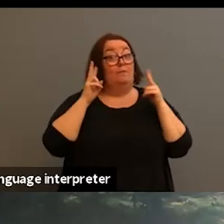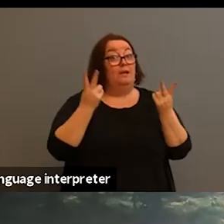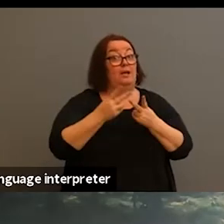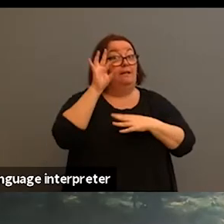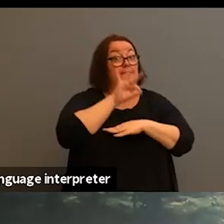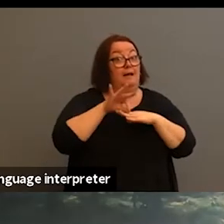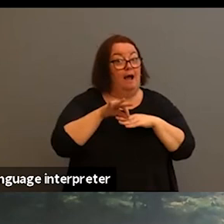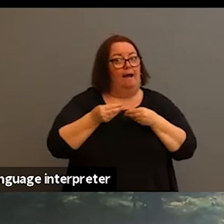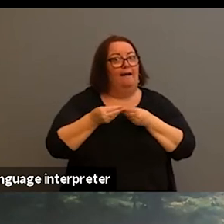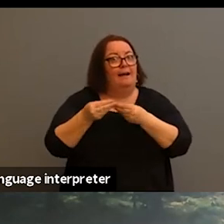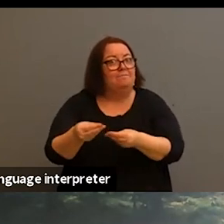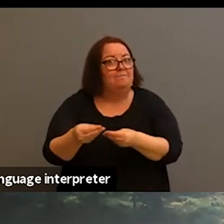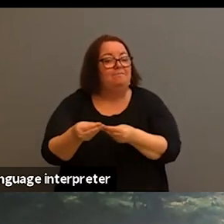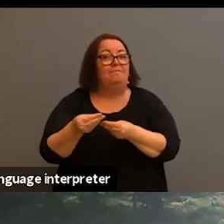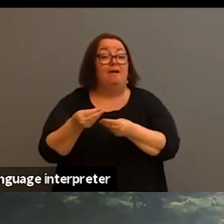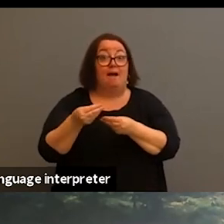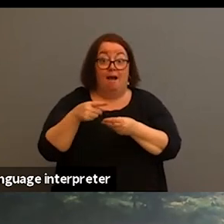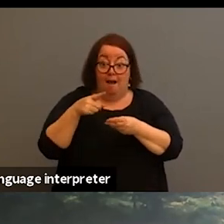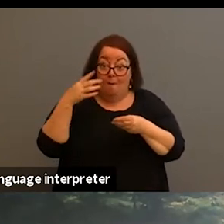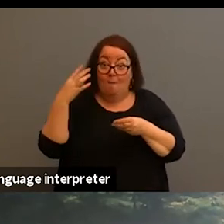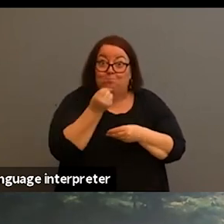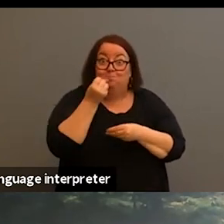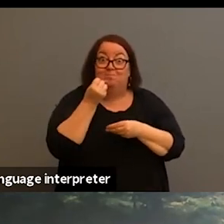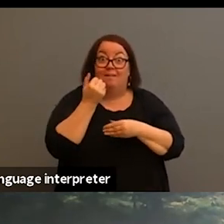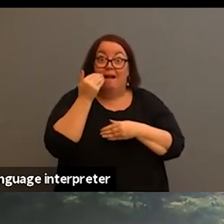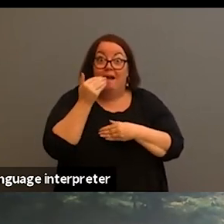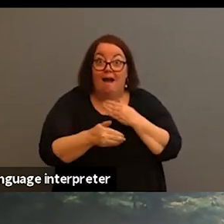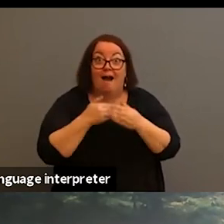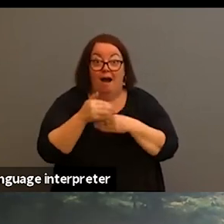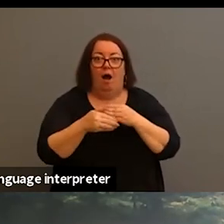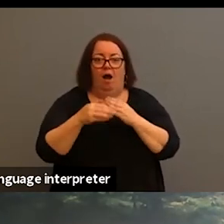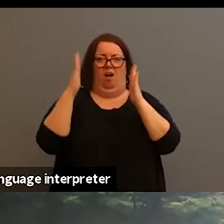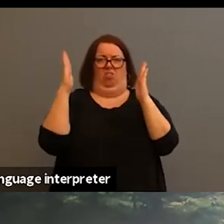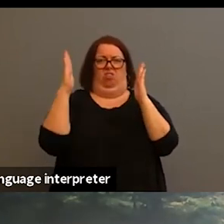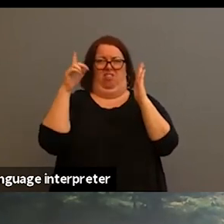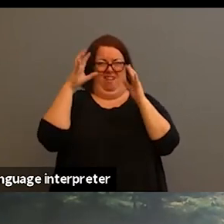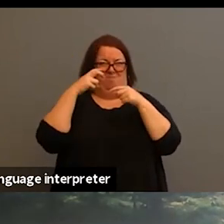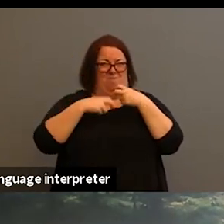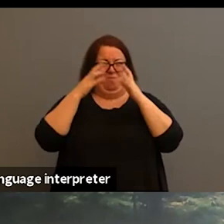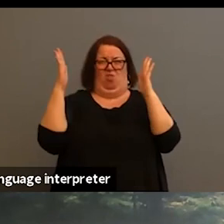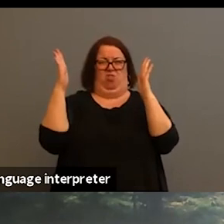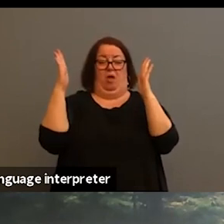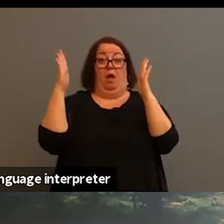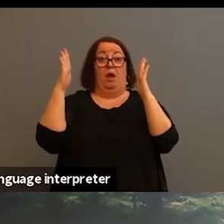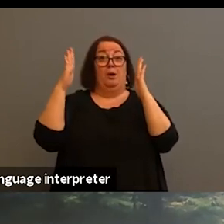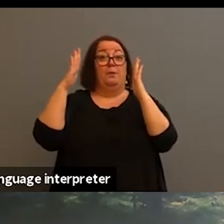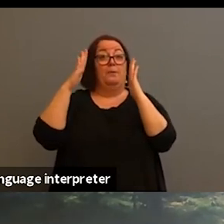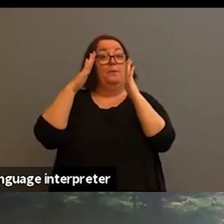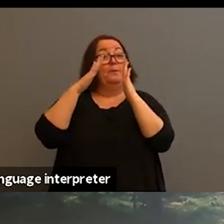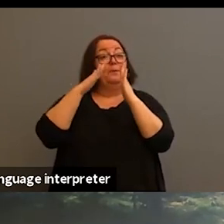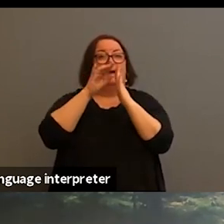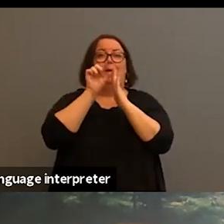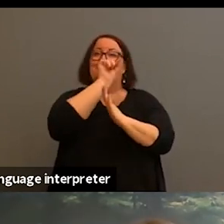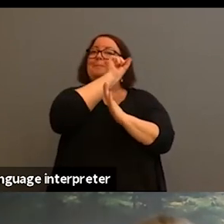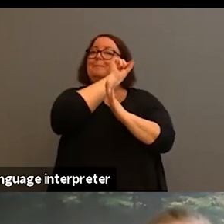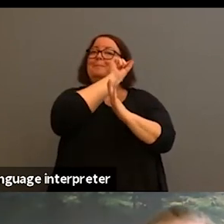And both funds and solutions will obviously be more sufficient for more people in the total.